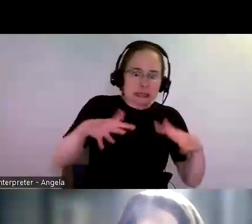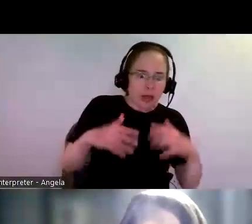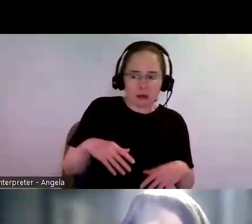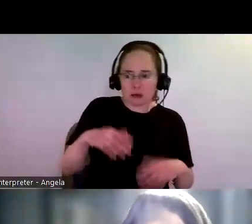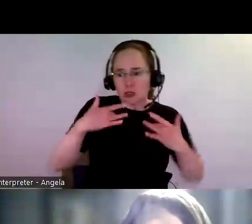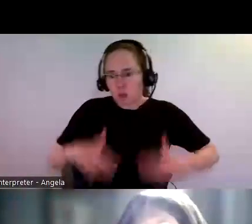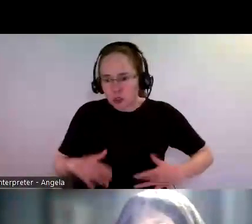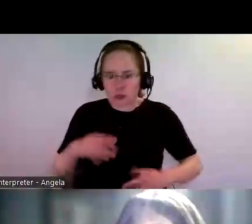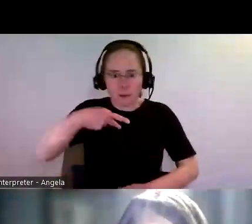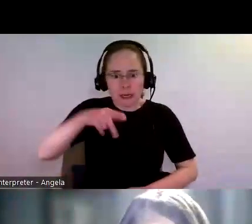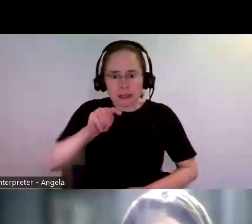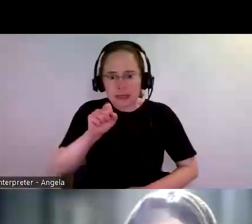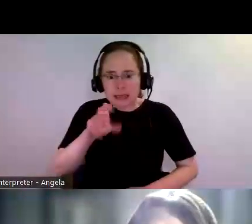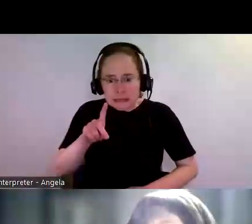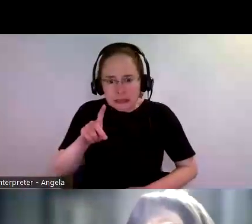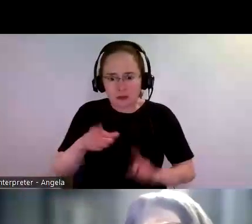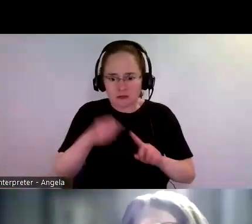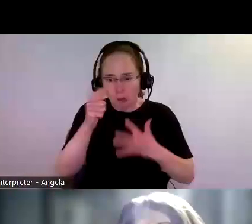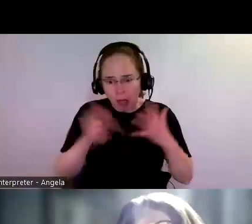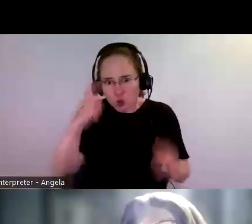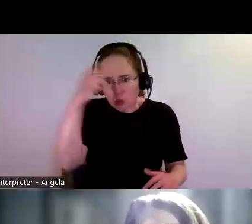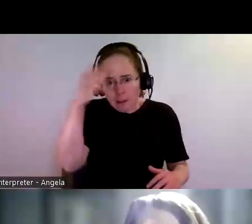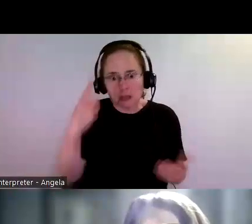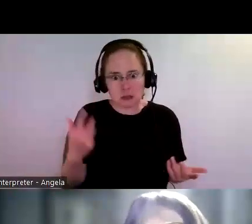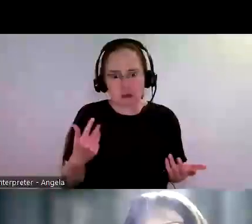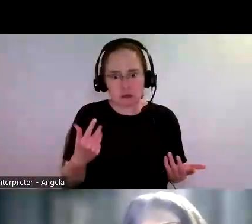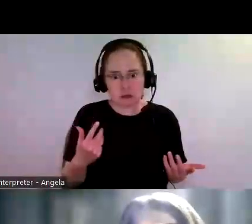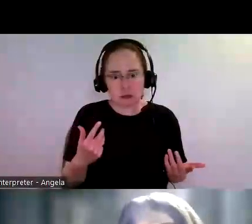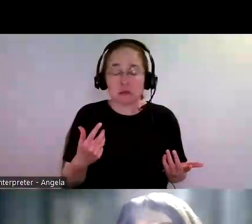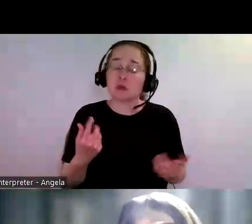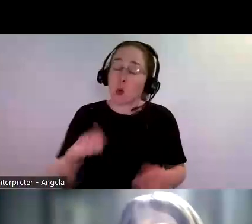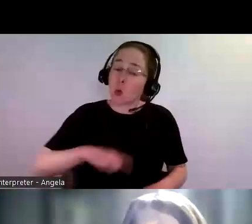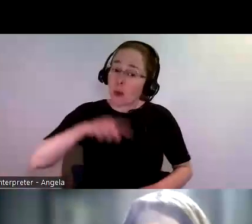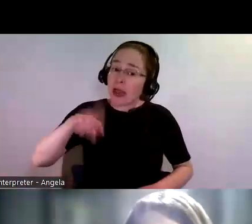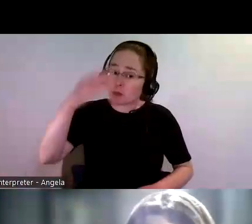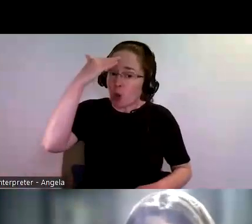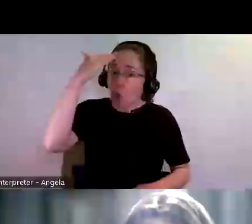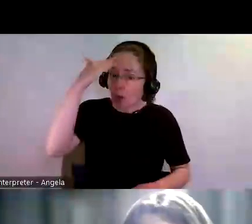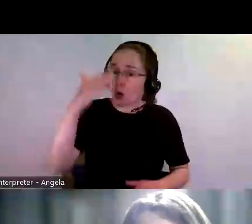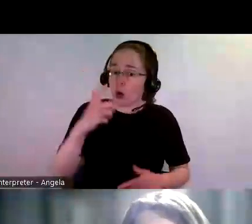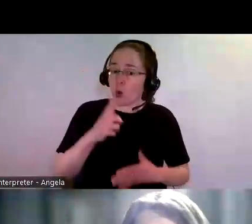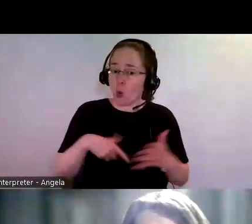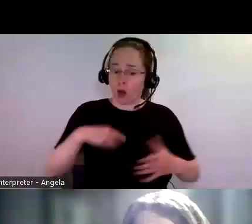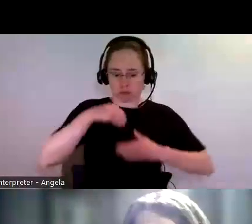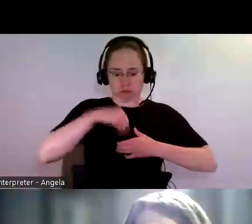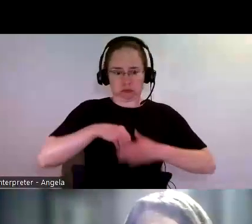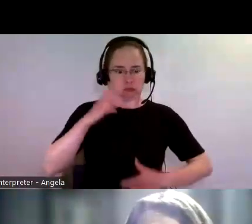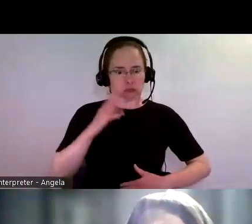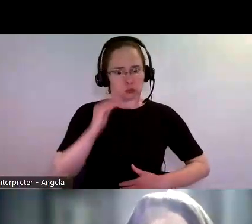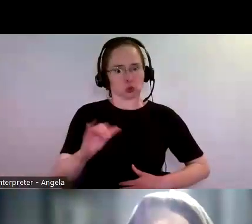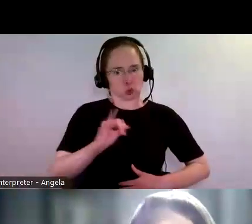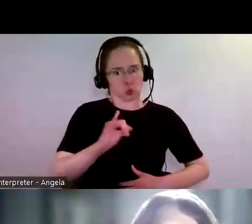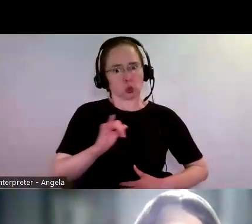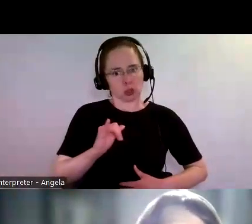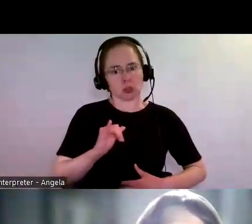all of the traumas that we have gone through. So we have to be aware of what we are also going through